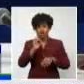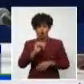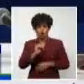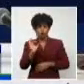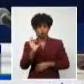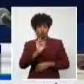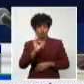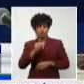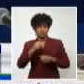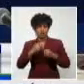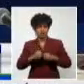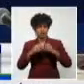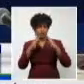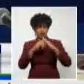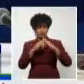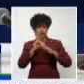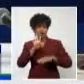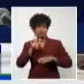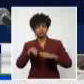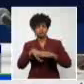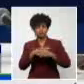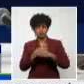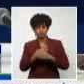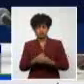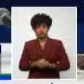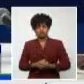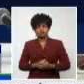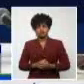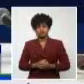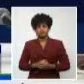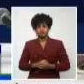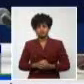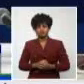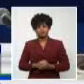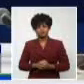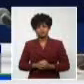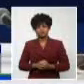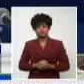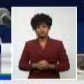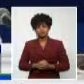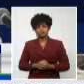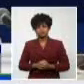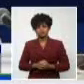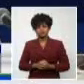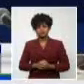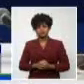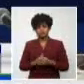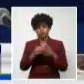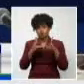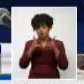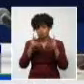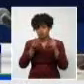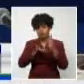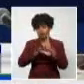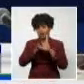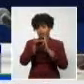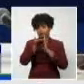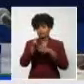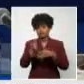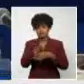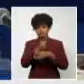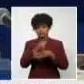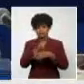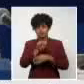quarantine in their homes or have returned to their habitual chores. This number of